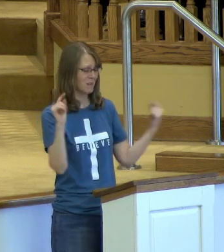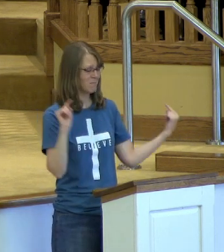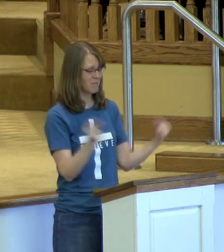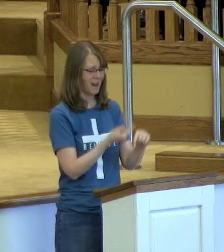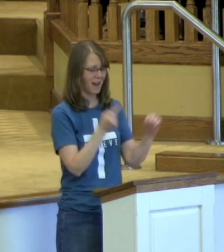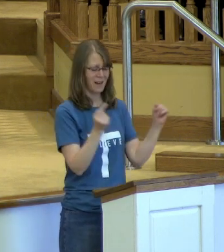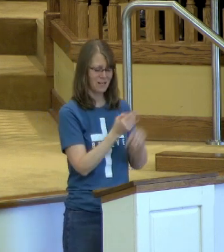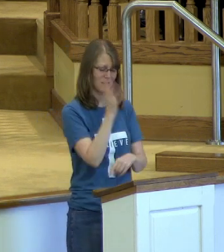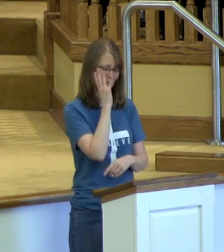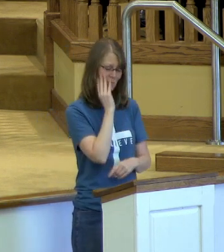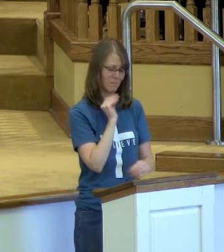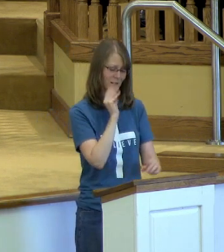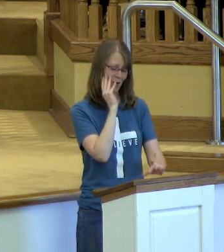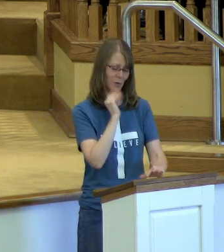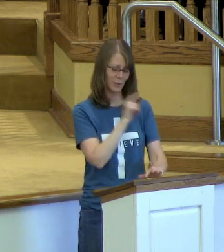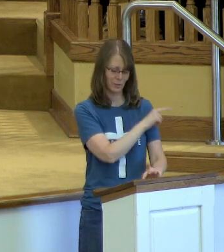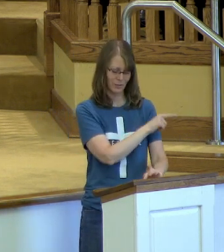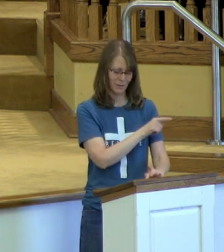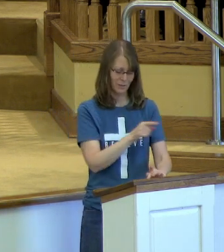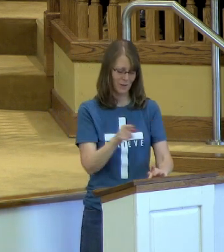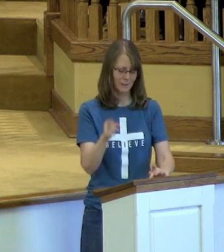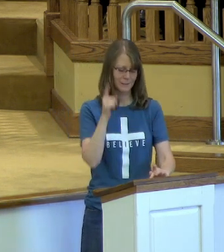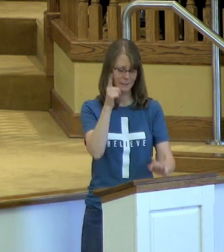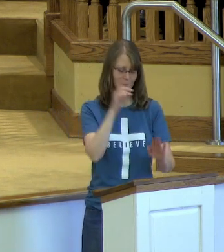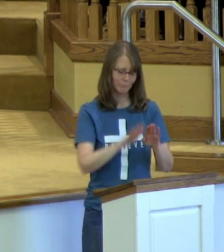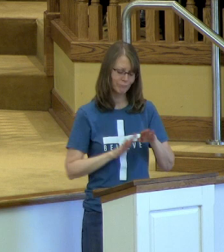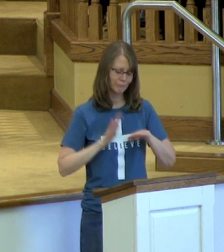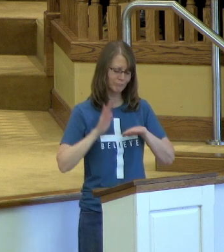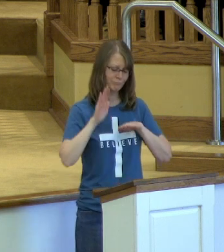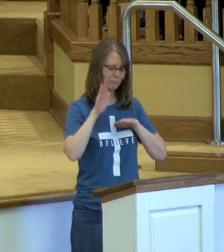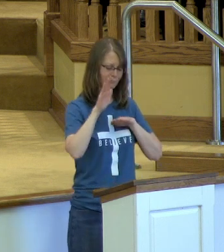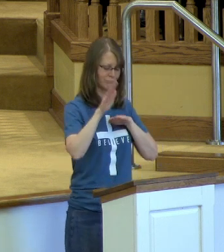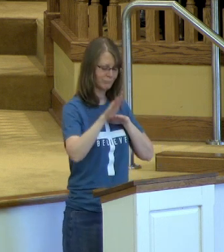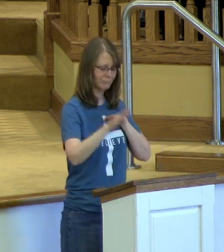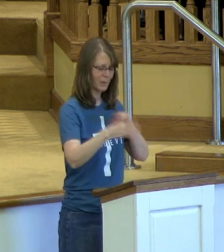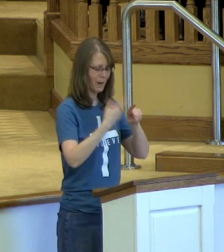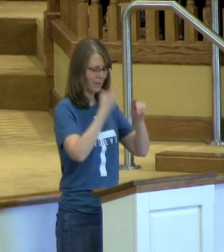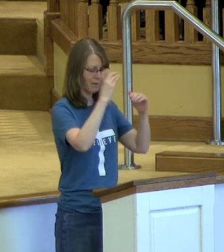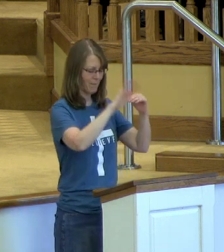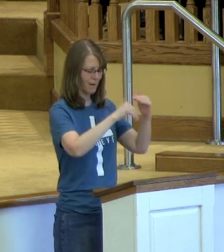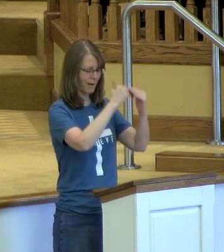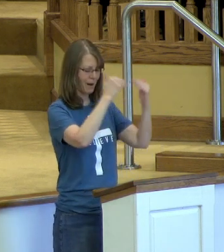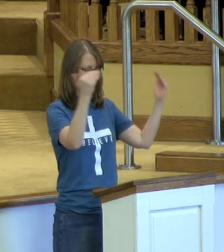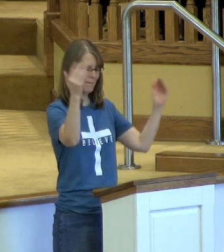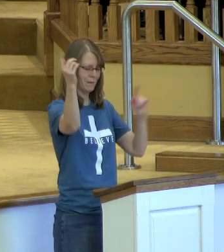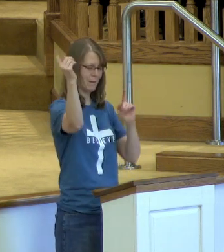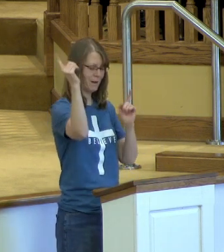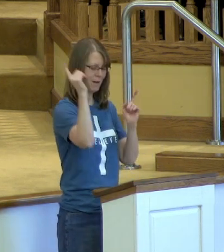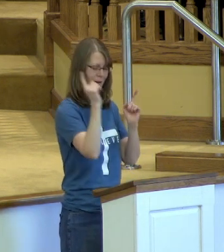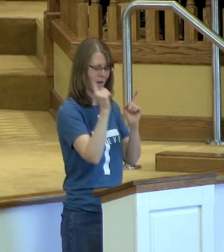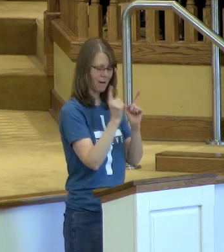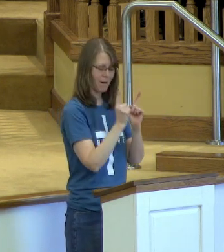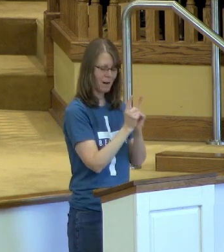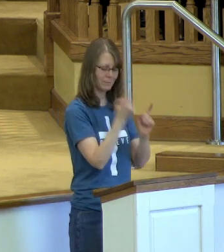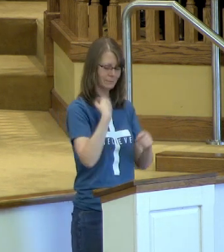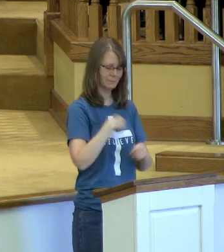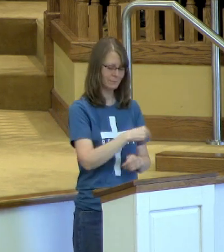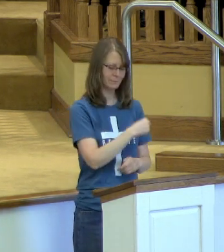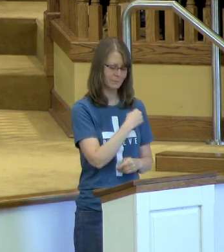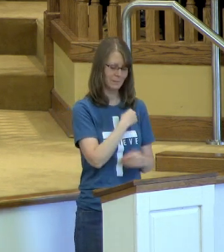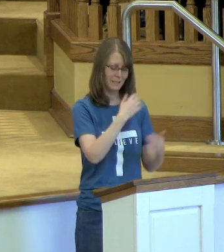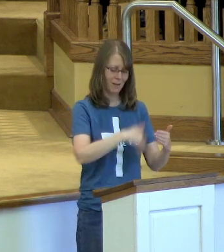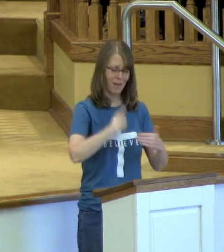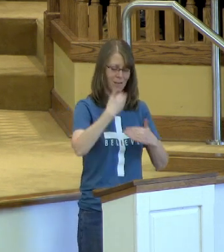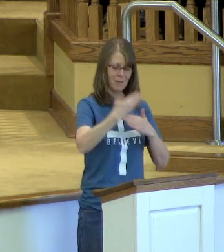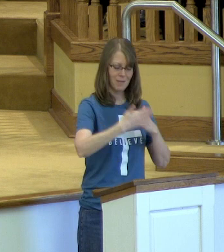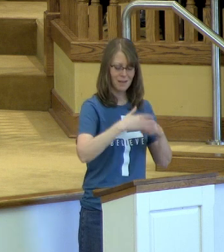of glory and into your story, so the next time you don't think